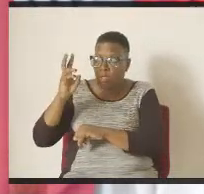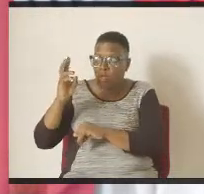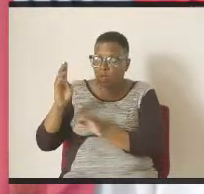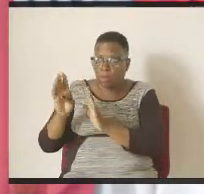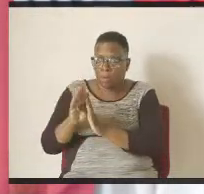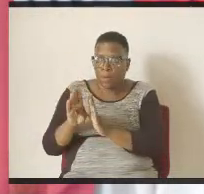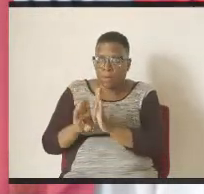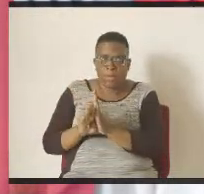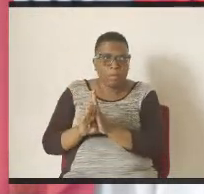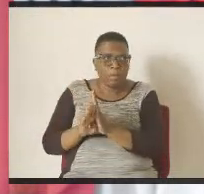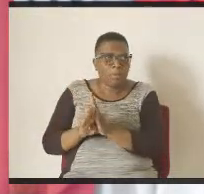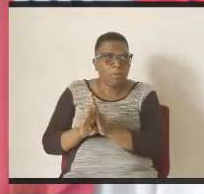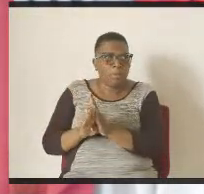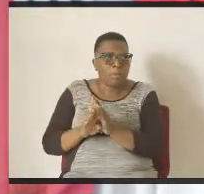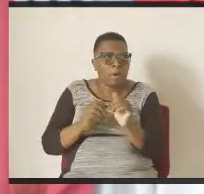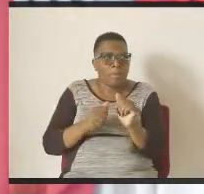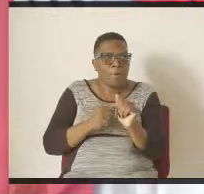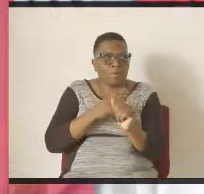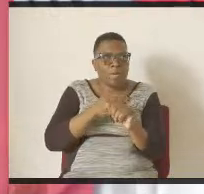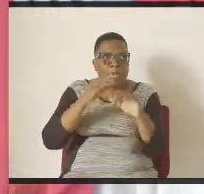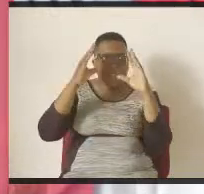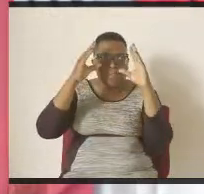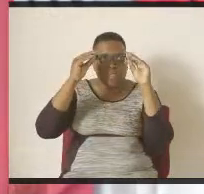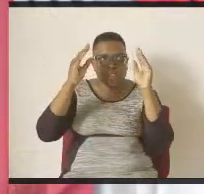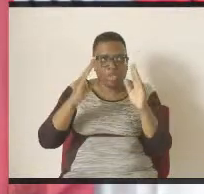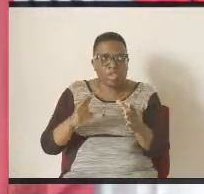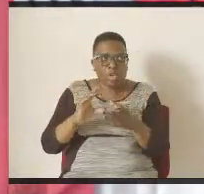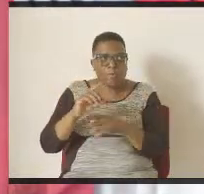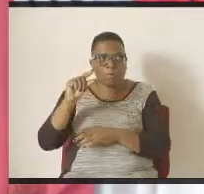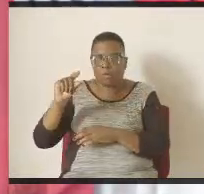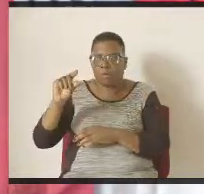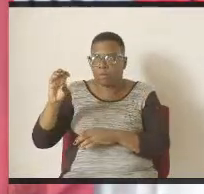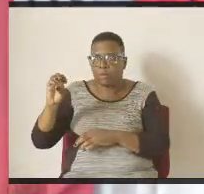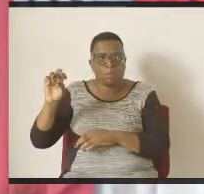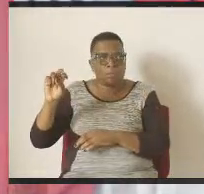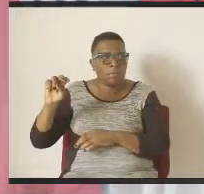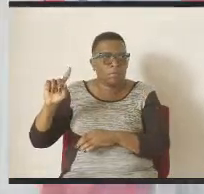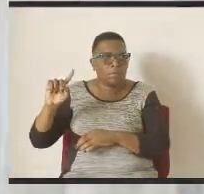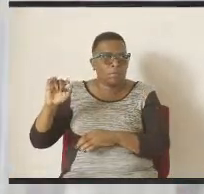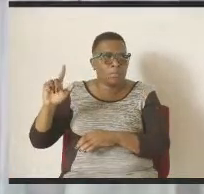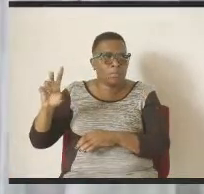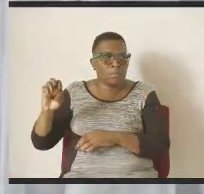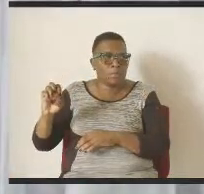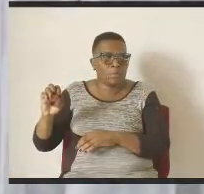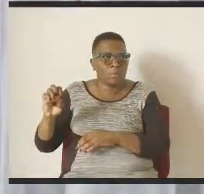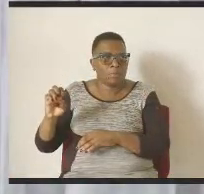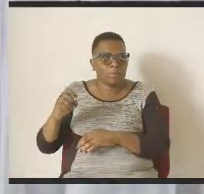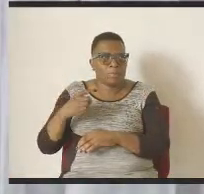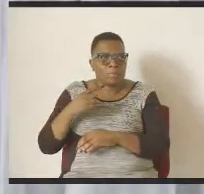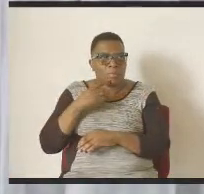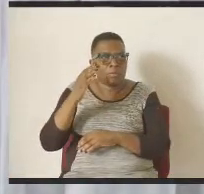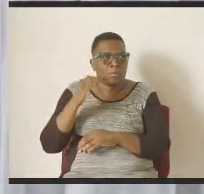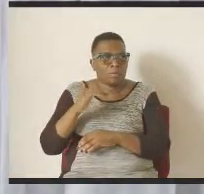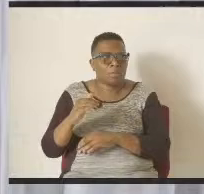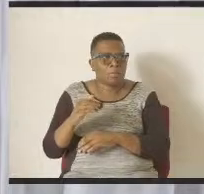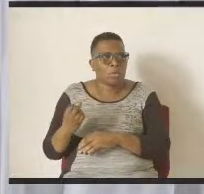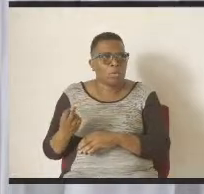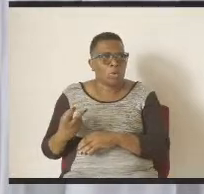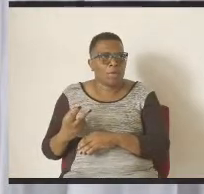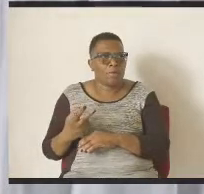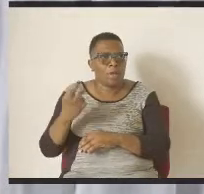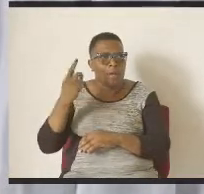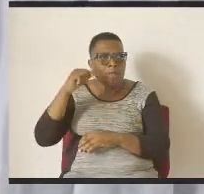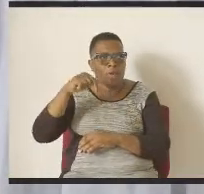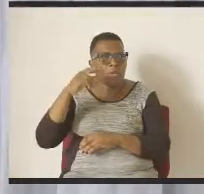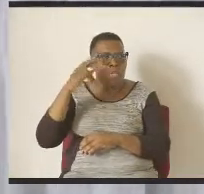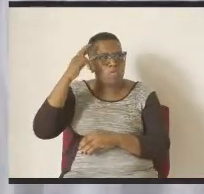An apostle and a what? Teacher to the Gentile. But the next verse he says, why? Verse 12. But